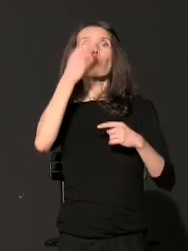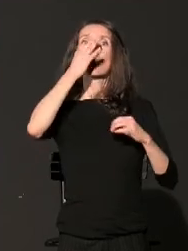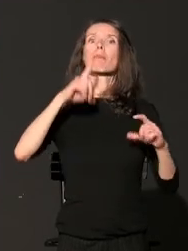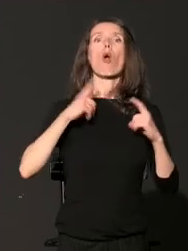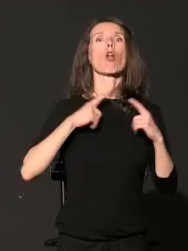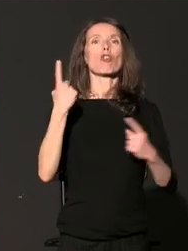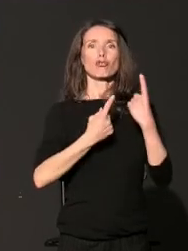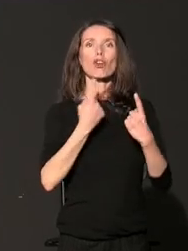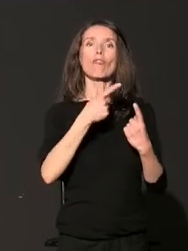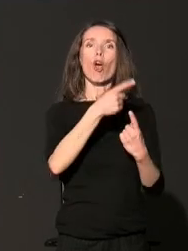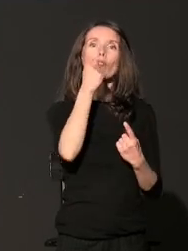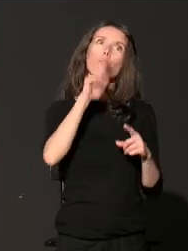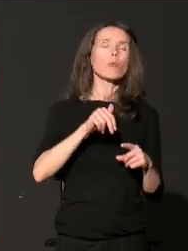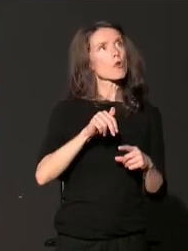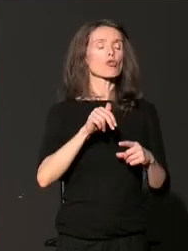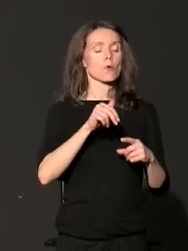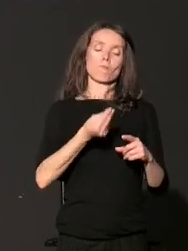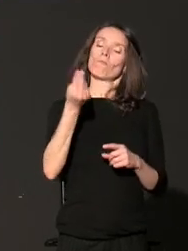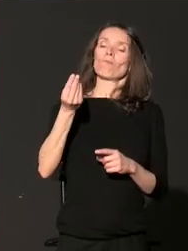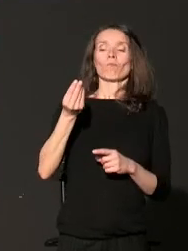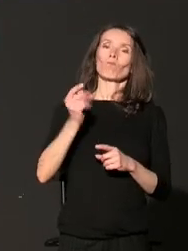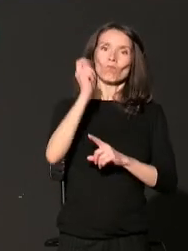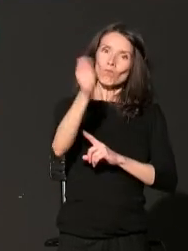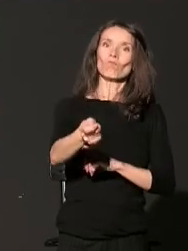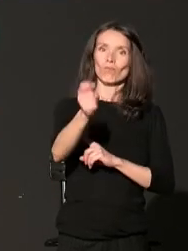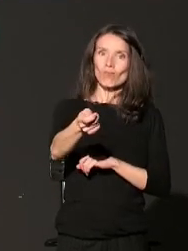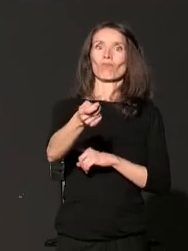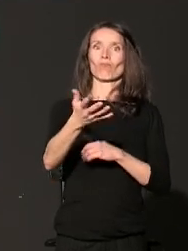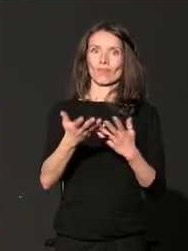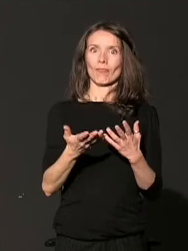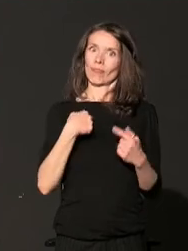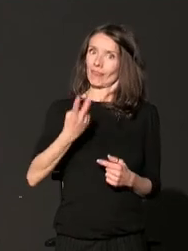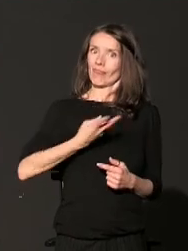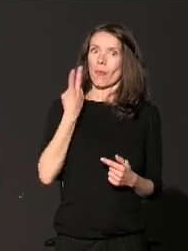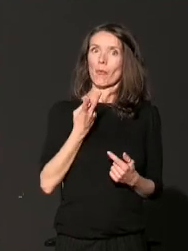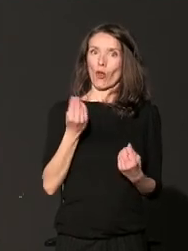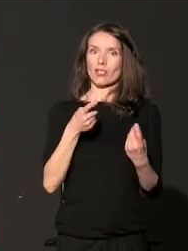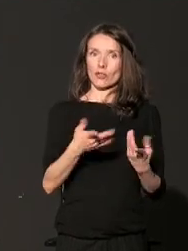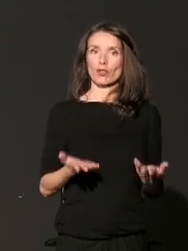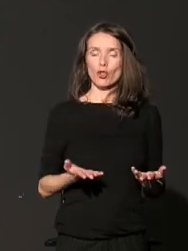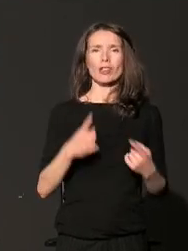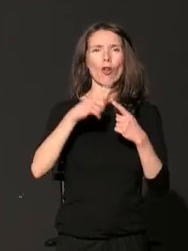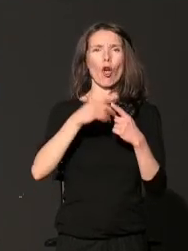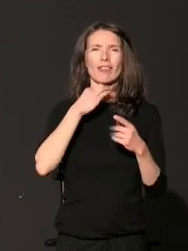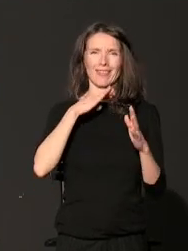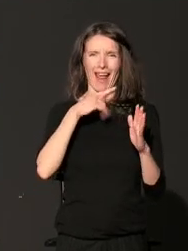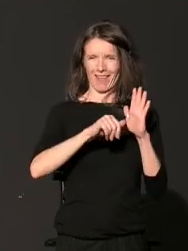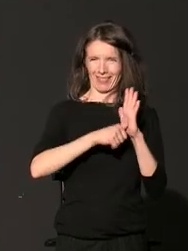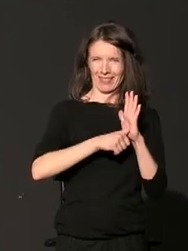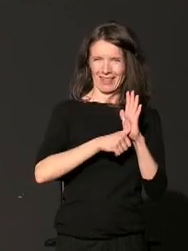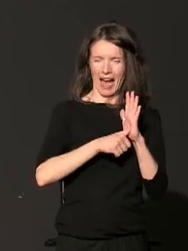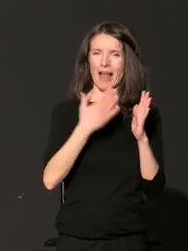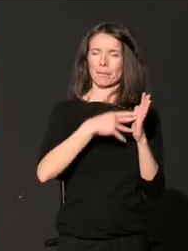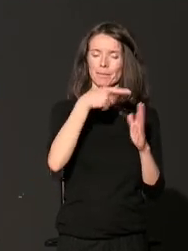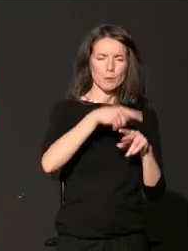TRAG itself conducted a survey about citizens' willingness to give and that found that one-third of citizens believe that tax